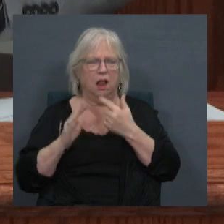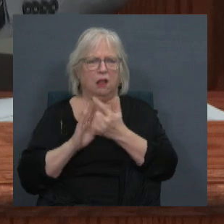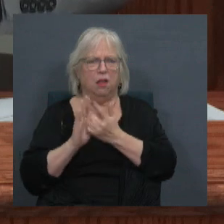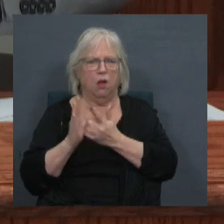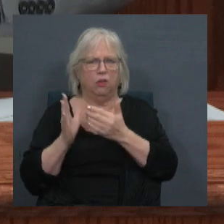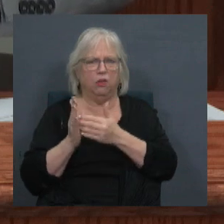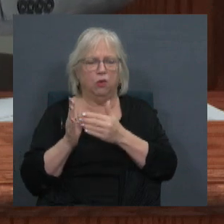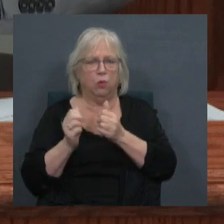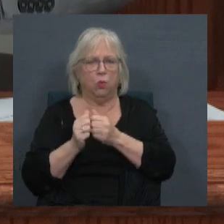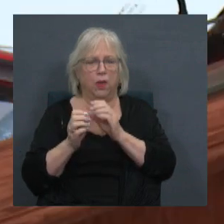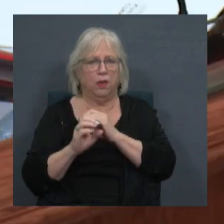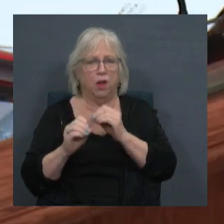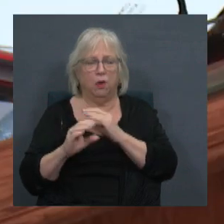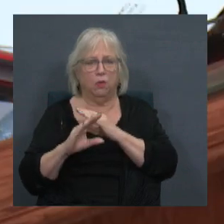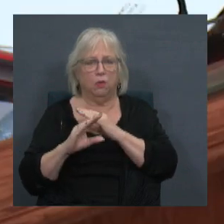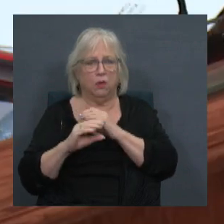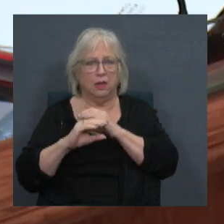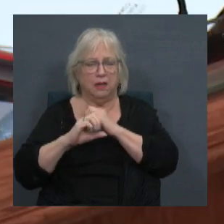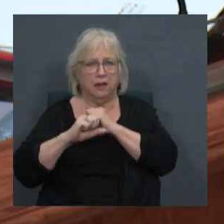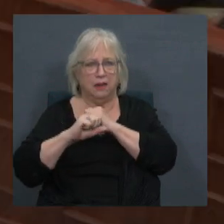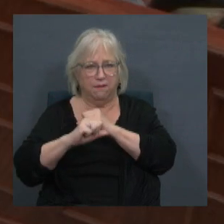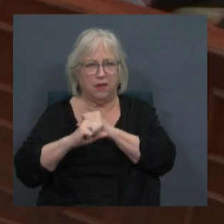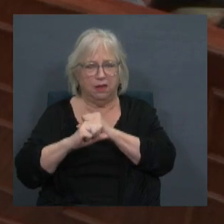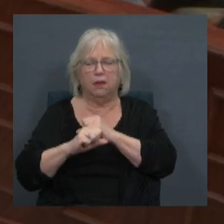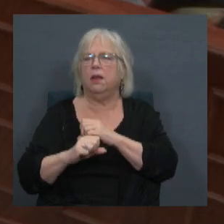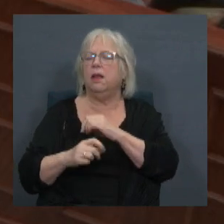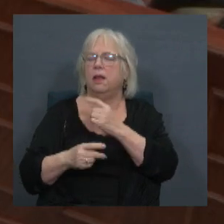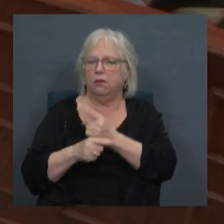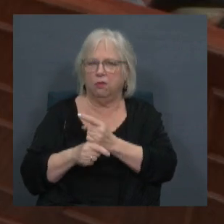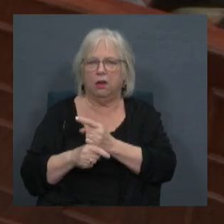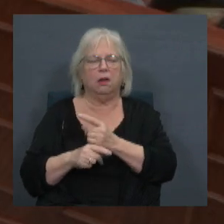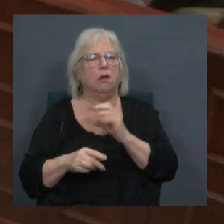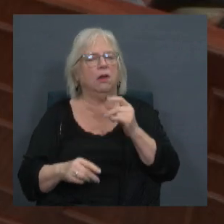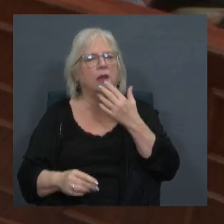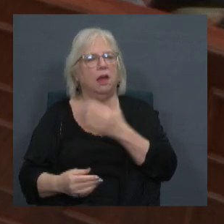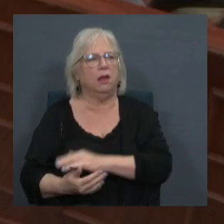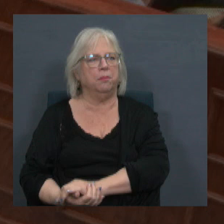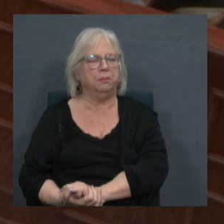lawsuit with no defense. That's right. Okay. Thank you.